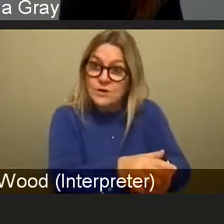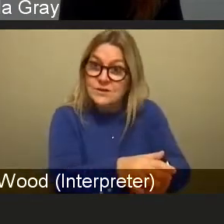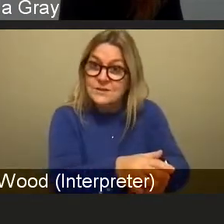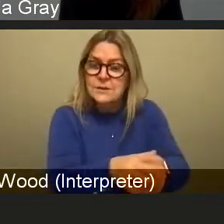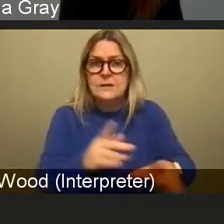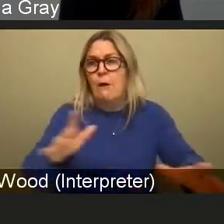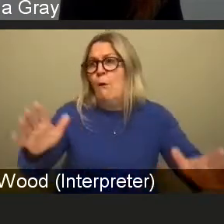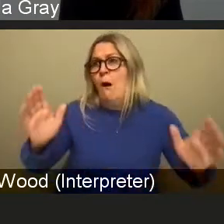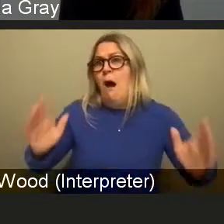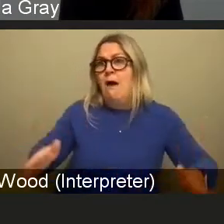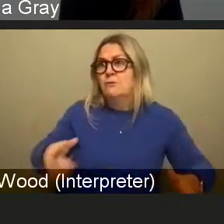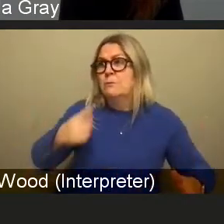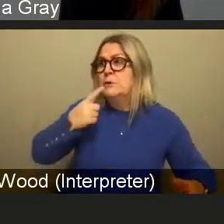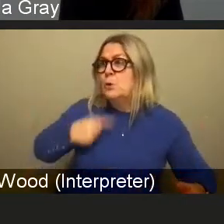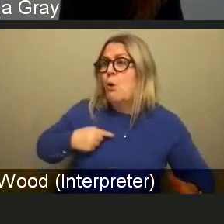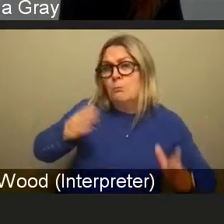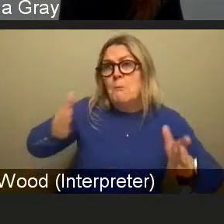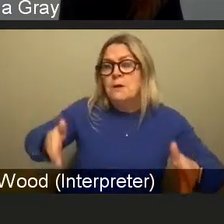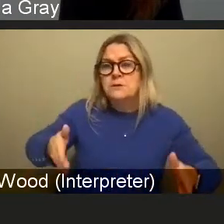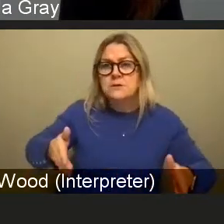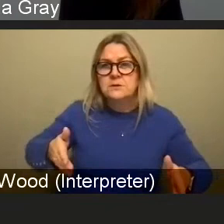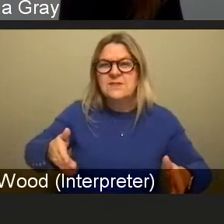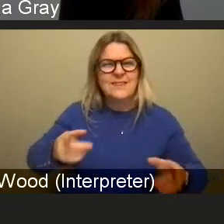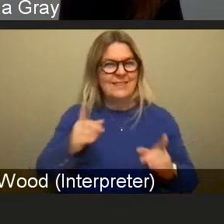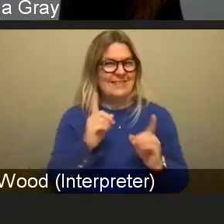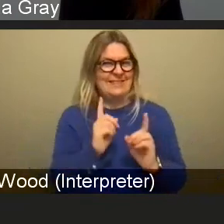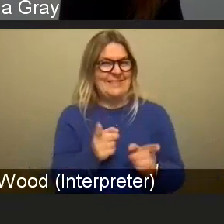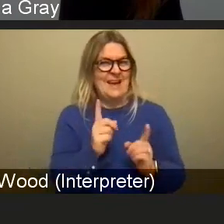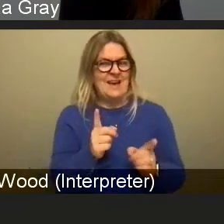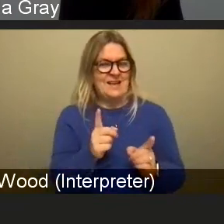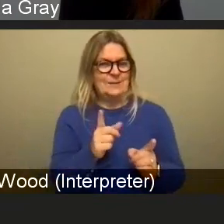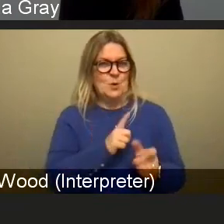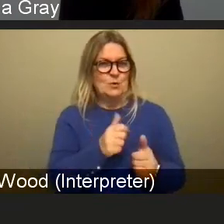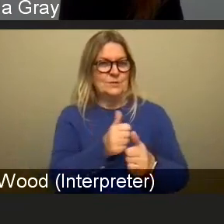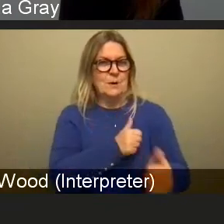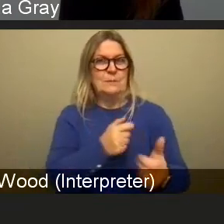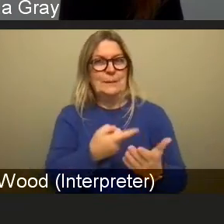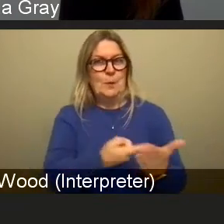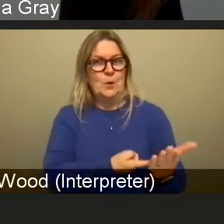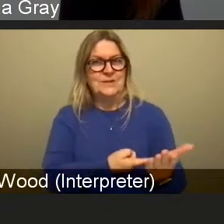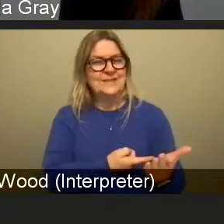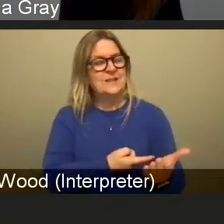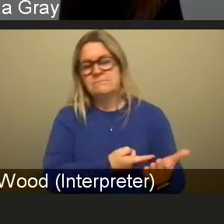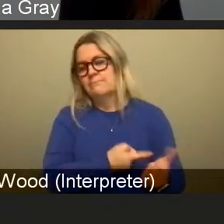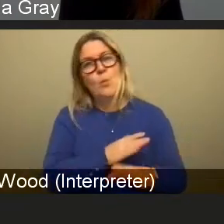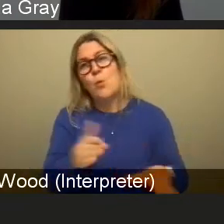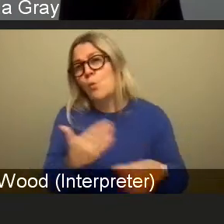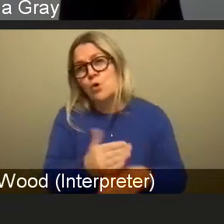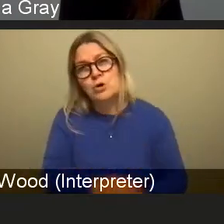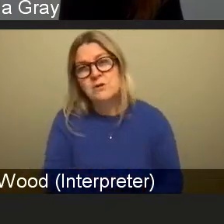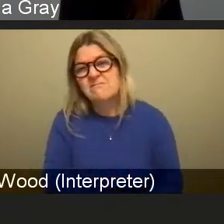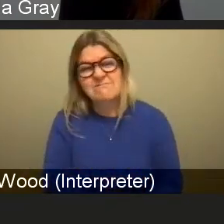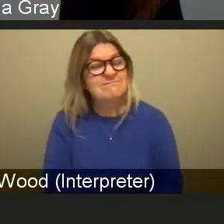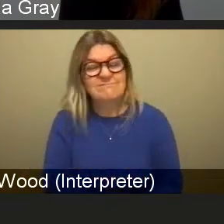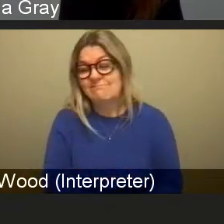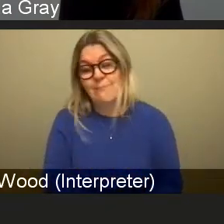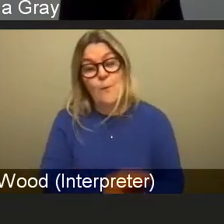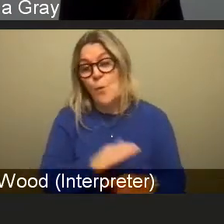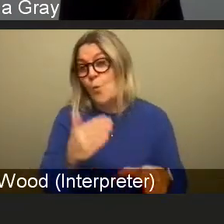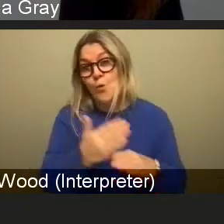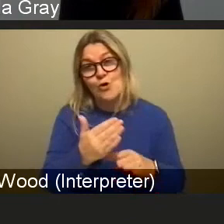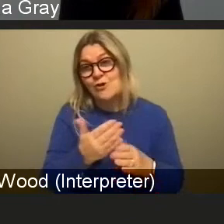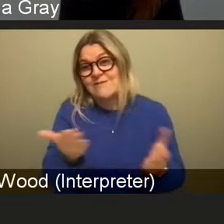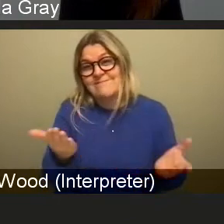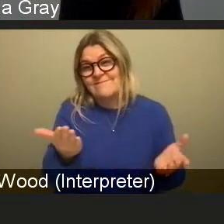been told to do it because it's now company policy, then that's never going to be sustainable in the long run. What we really need